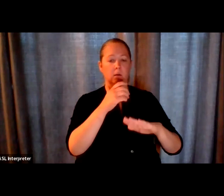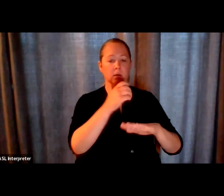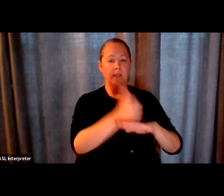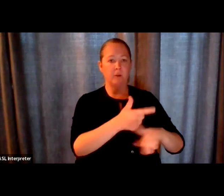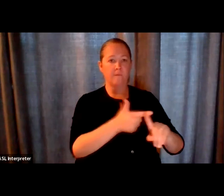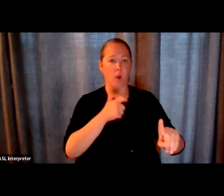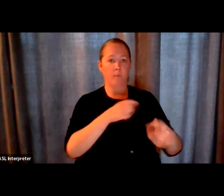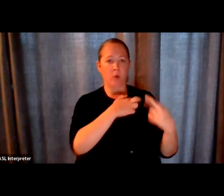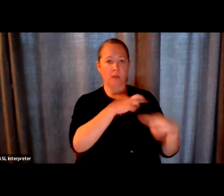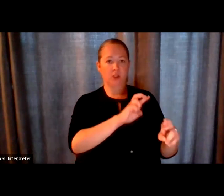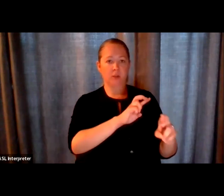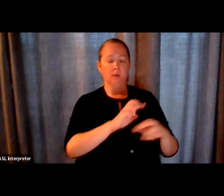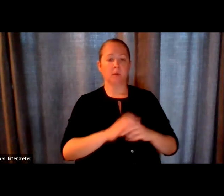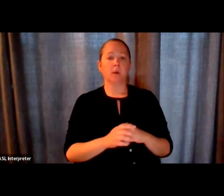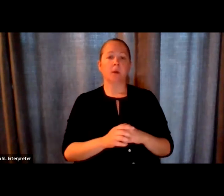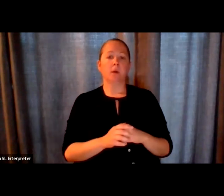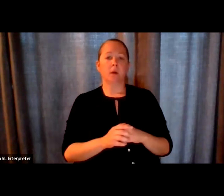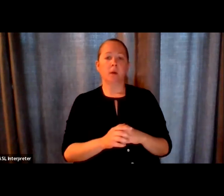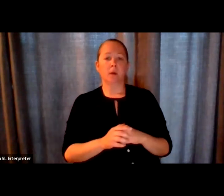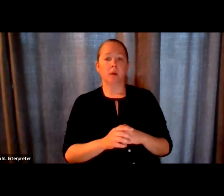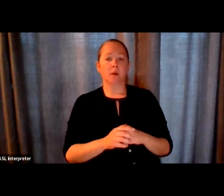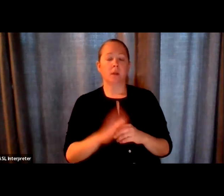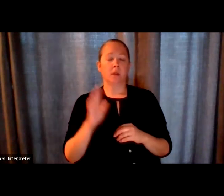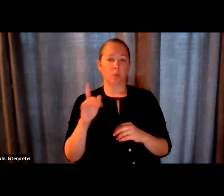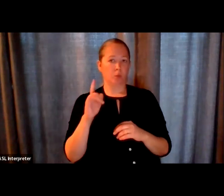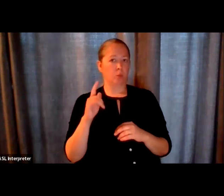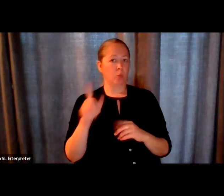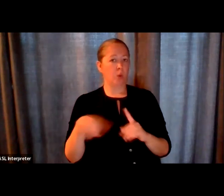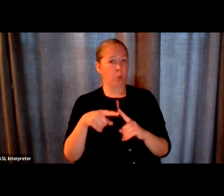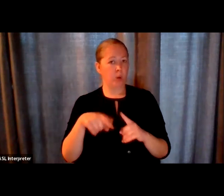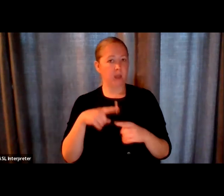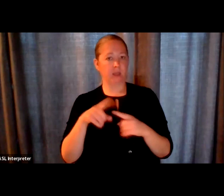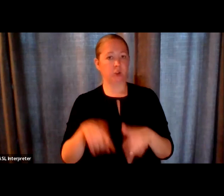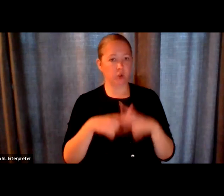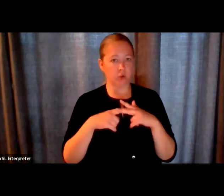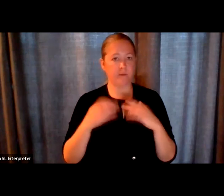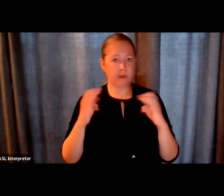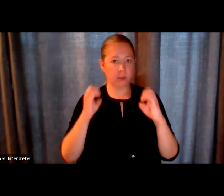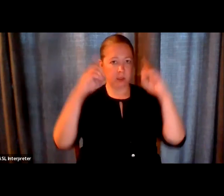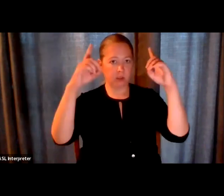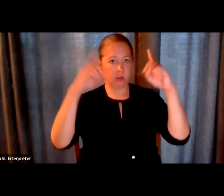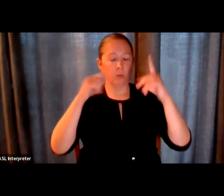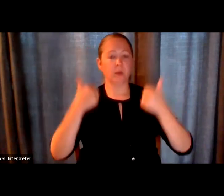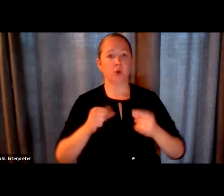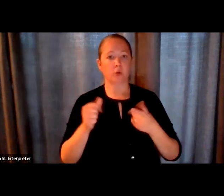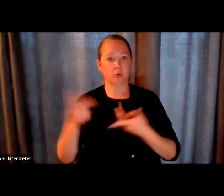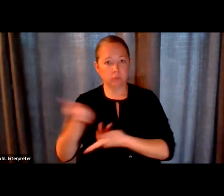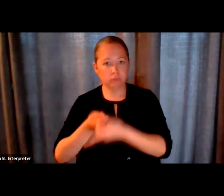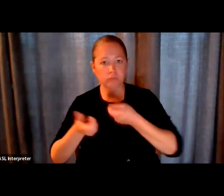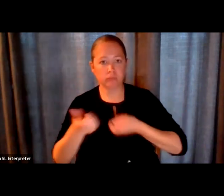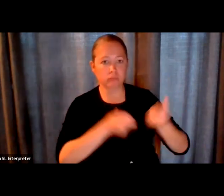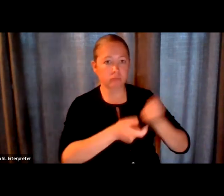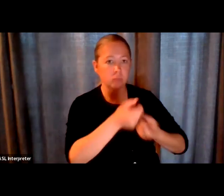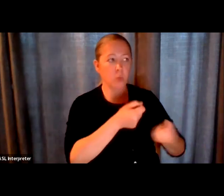is that when we're going to start to do education, reach people, start to bring people into our corner, we have to talk to them